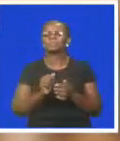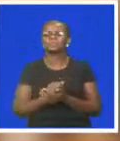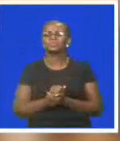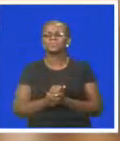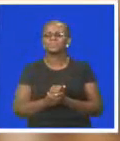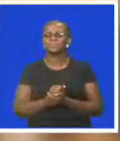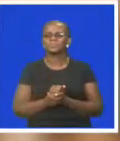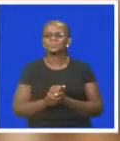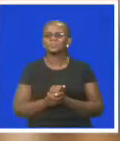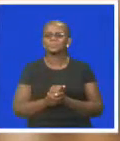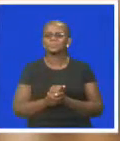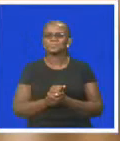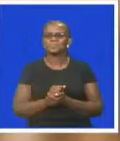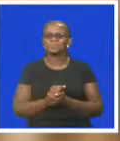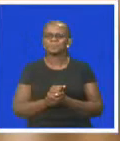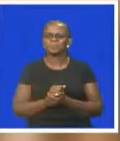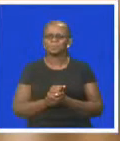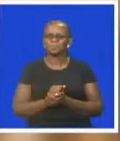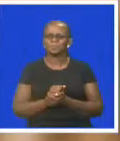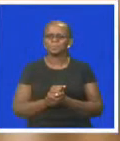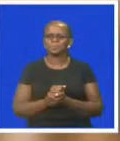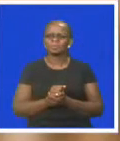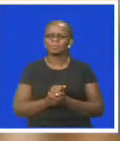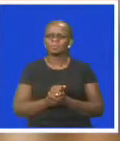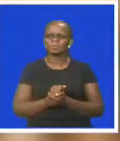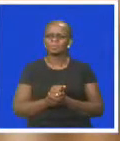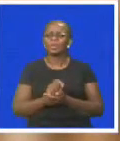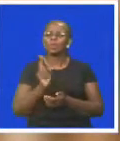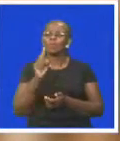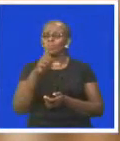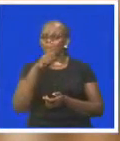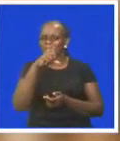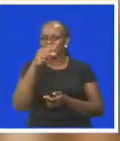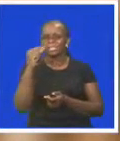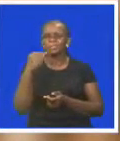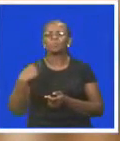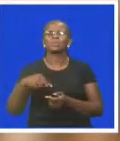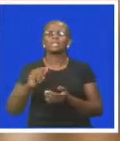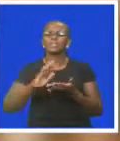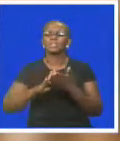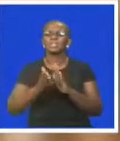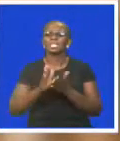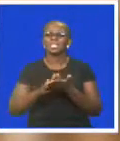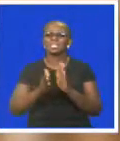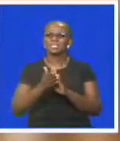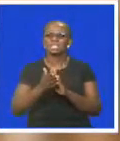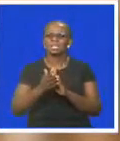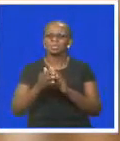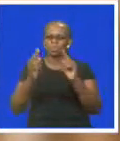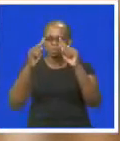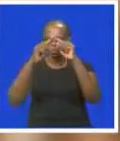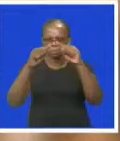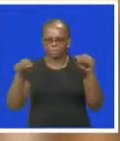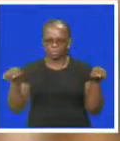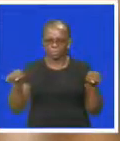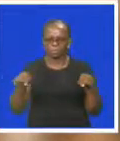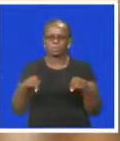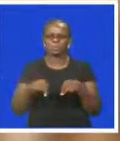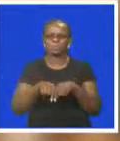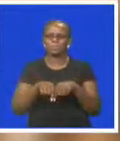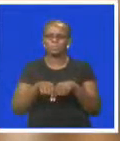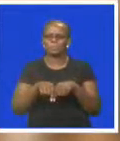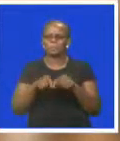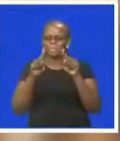move on to the next one. This one. And what do we call it? Do you still remember it? It is a diamond. We call this one